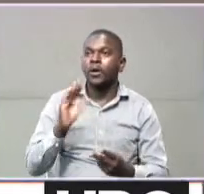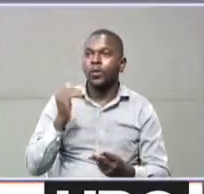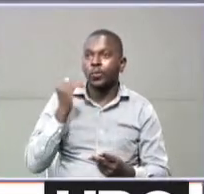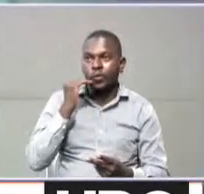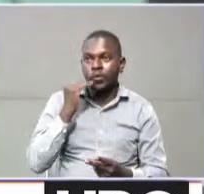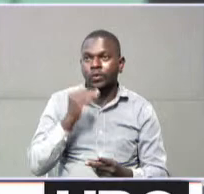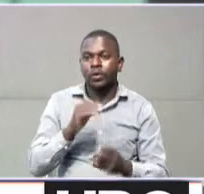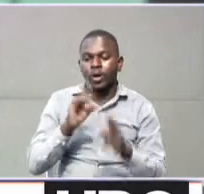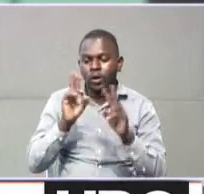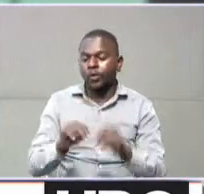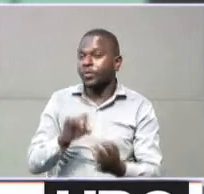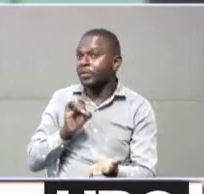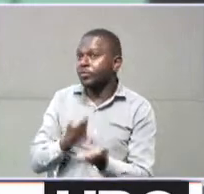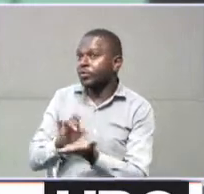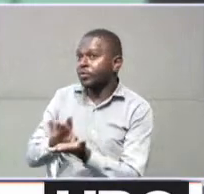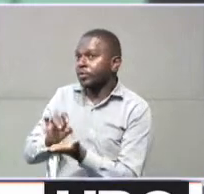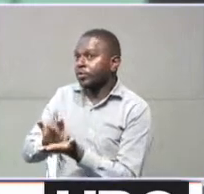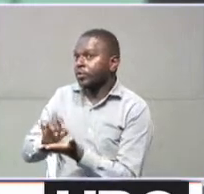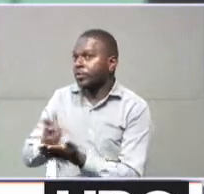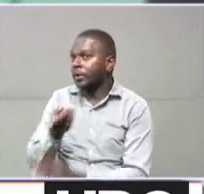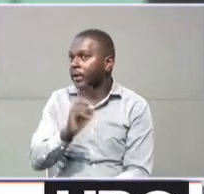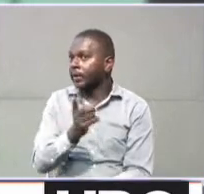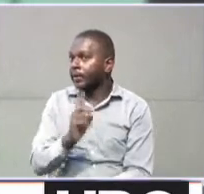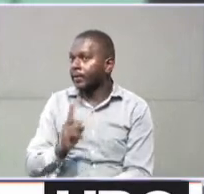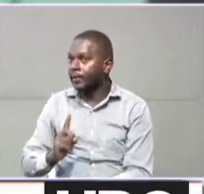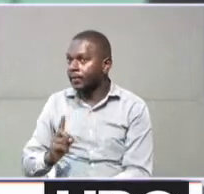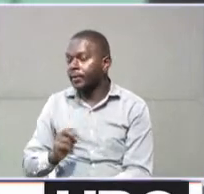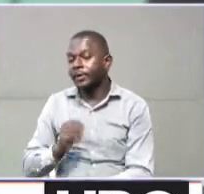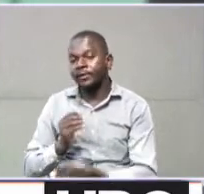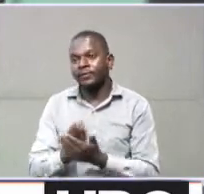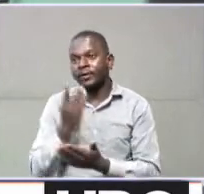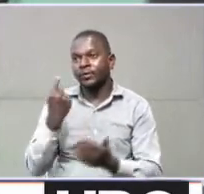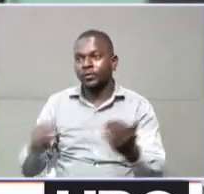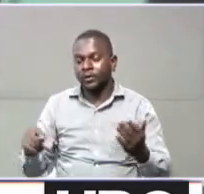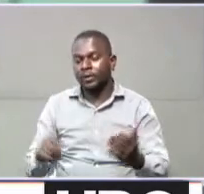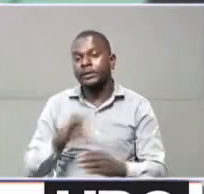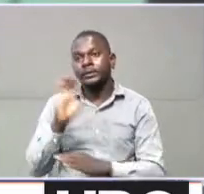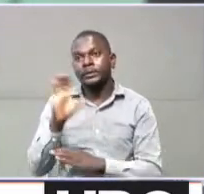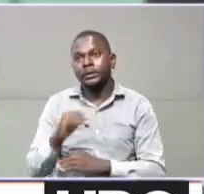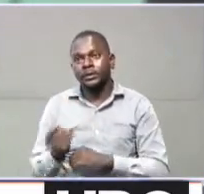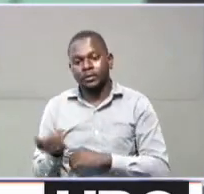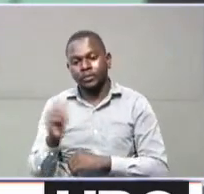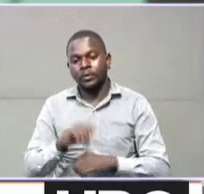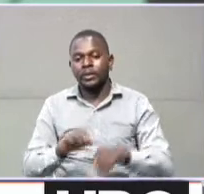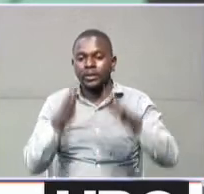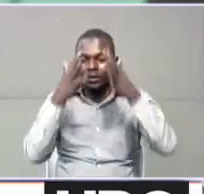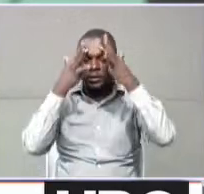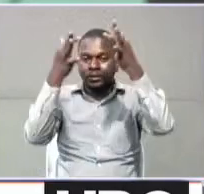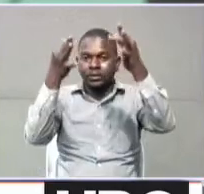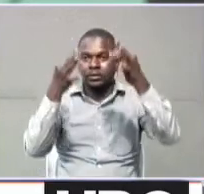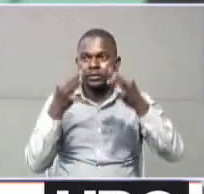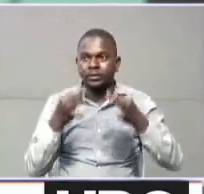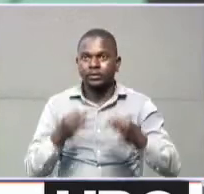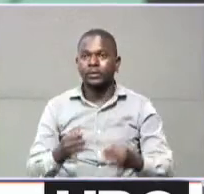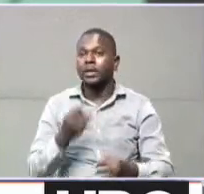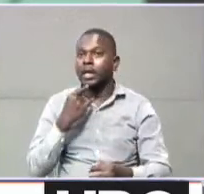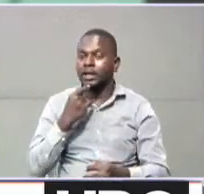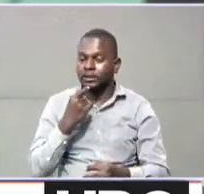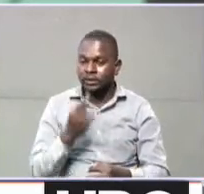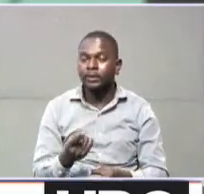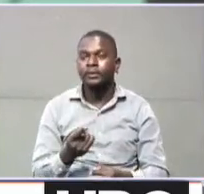should not be evicted the fact is cabinet came up with a decision and we